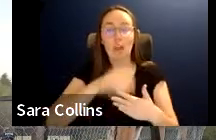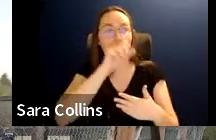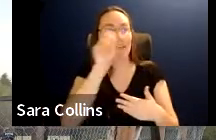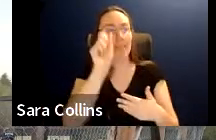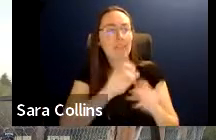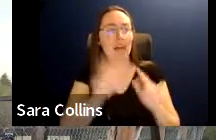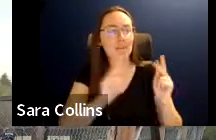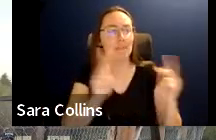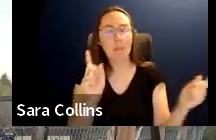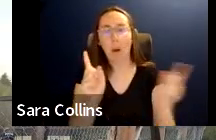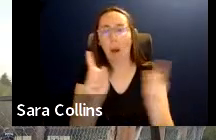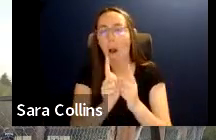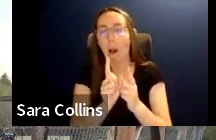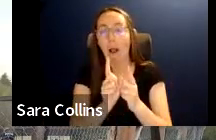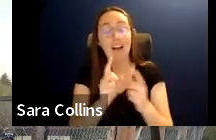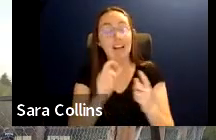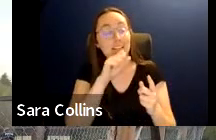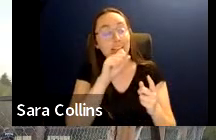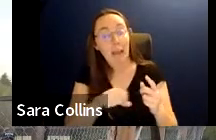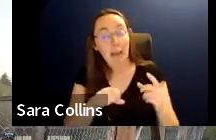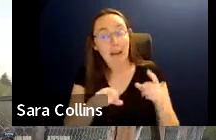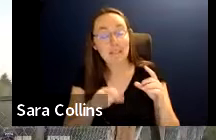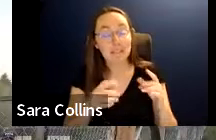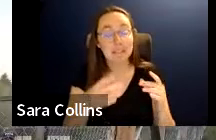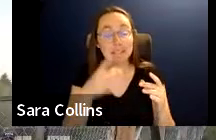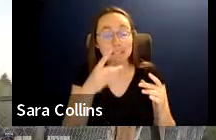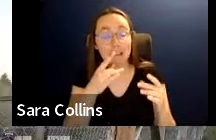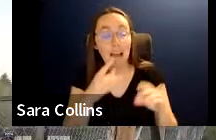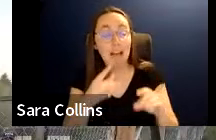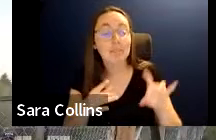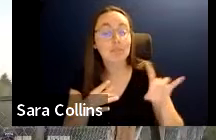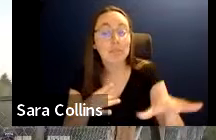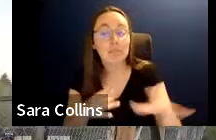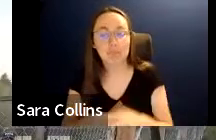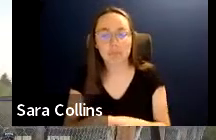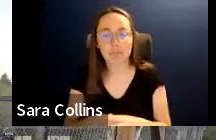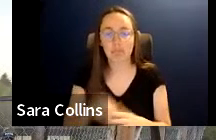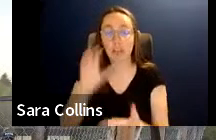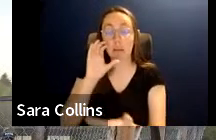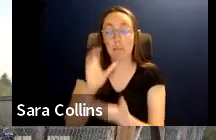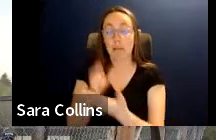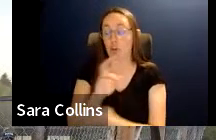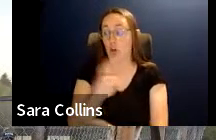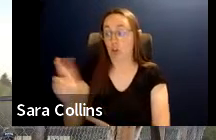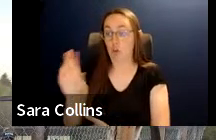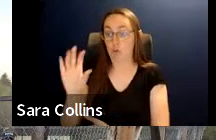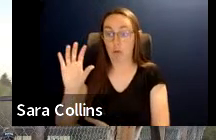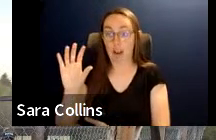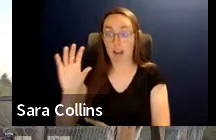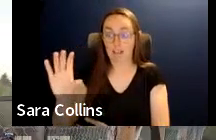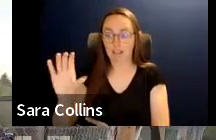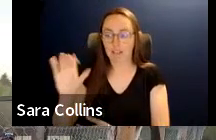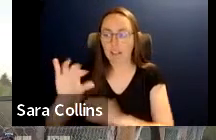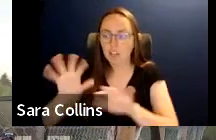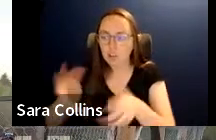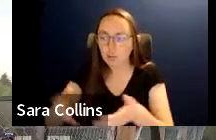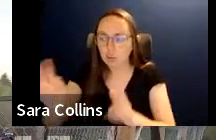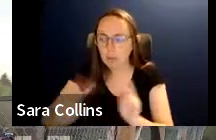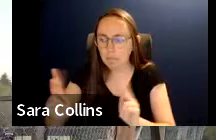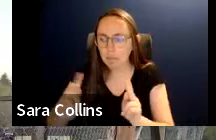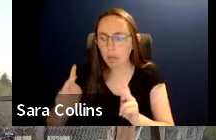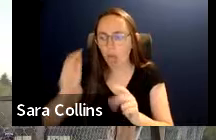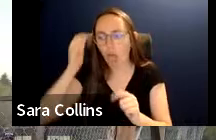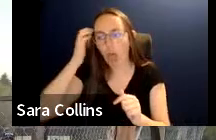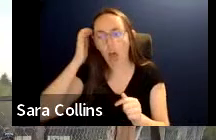they're having that experience. The image on the right is a group of people who we invited. We actually opened up our sheep shearing,